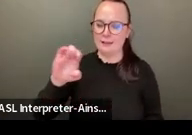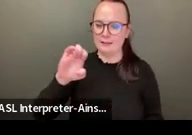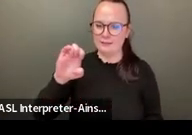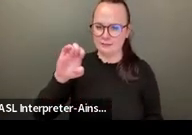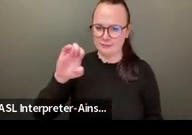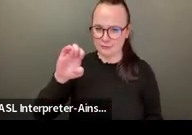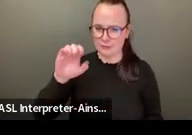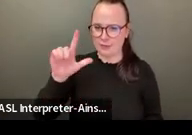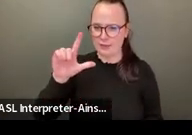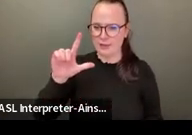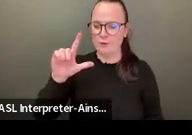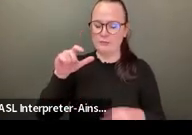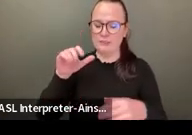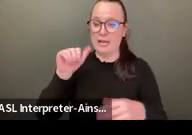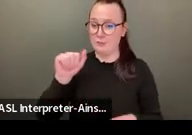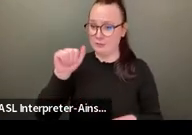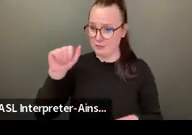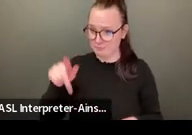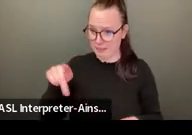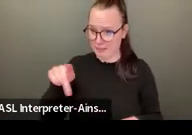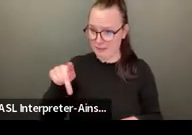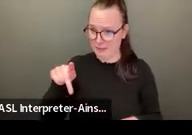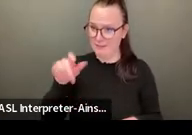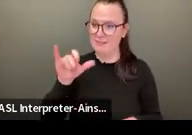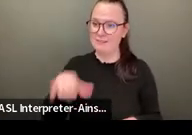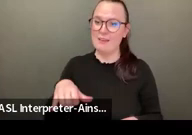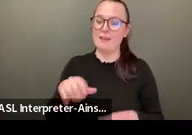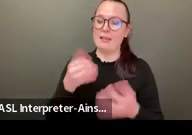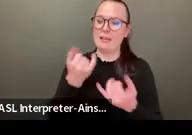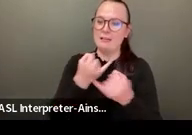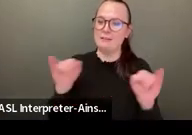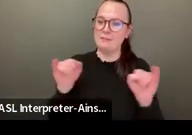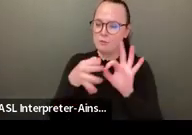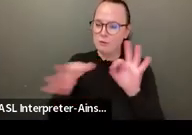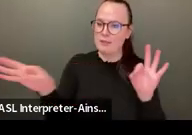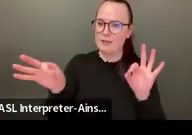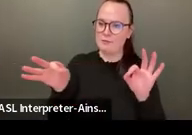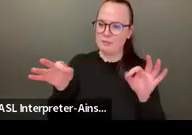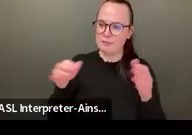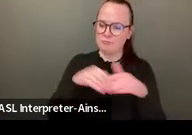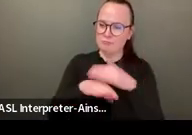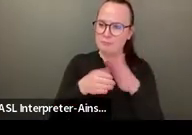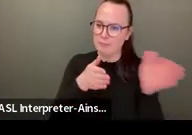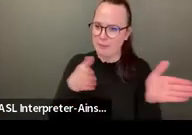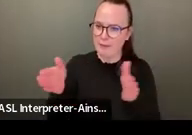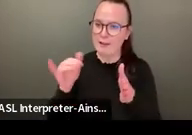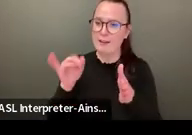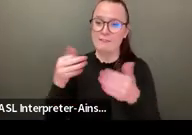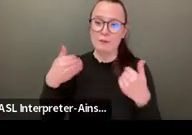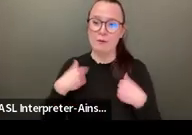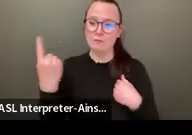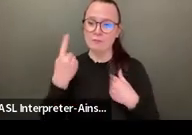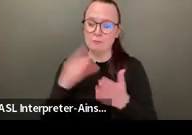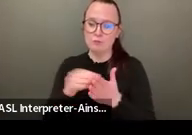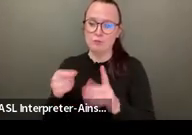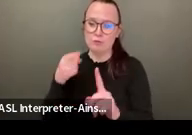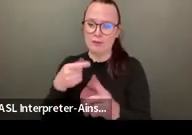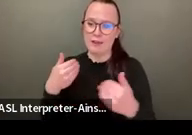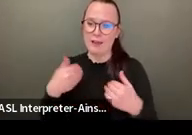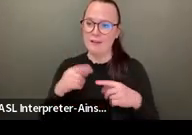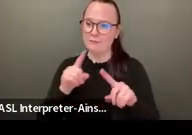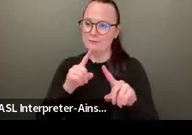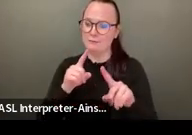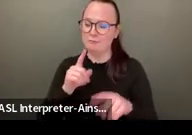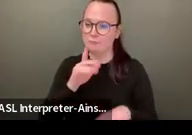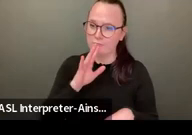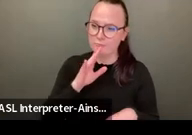plan. If you have a student that is a multilingual learner with a disability, this is where you would